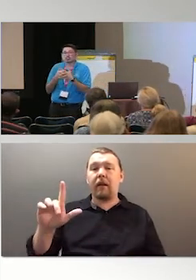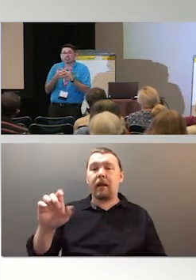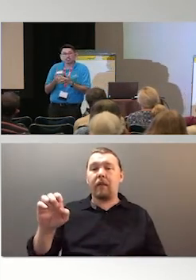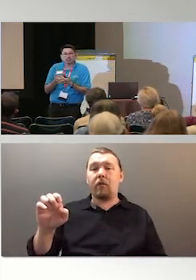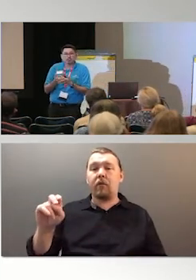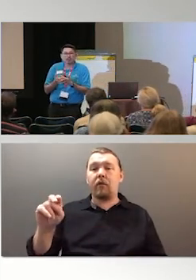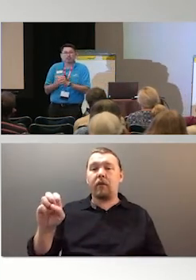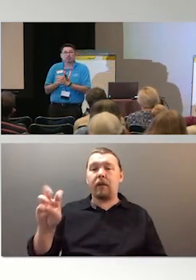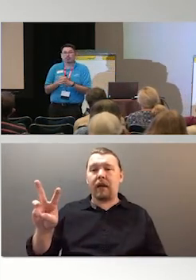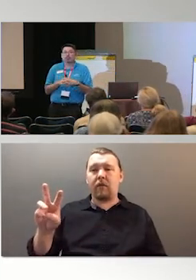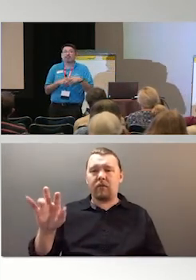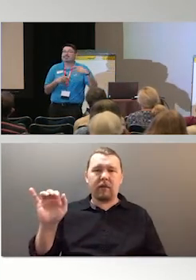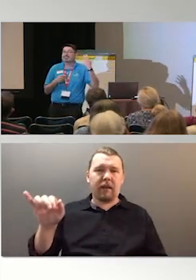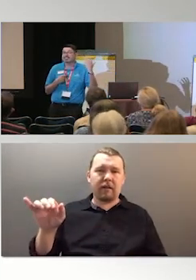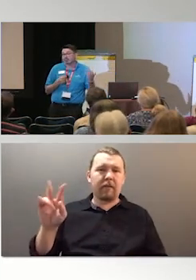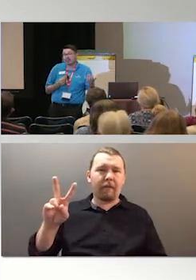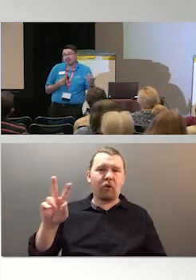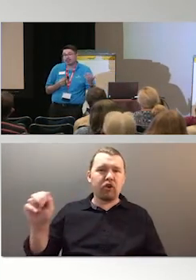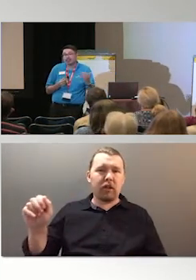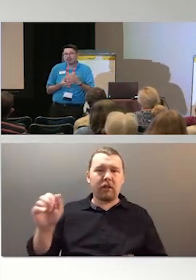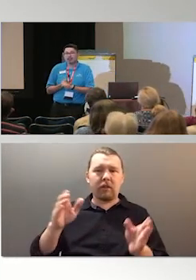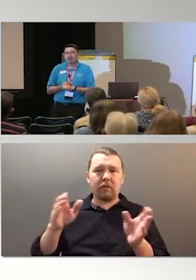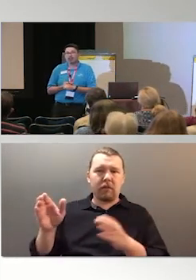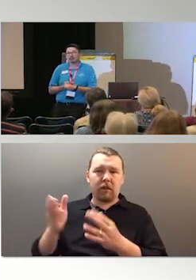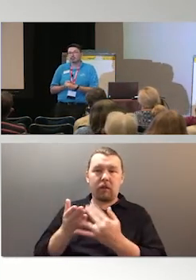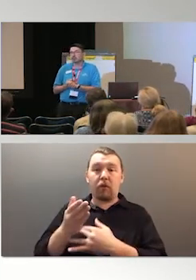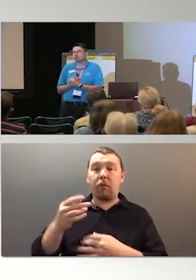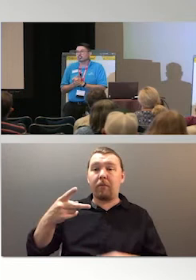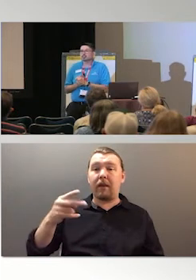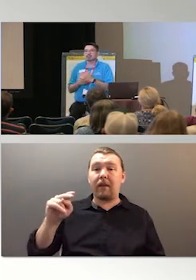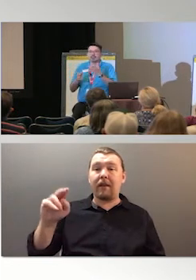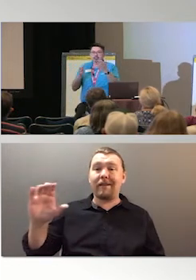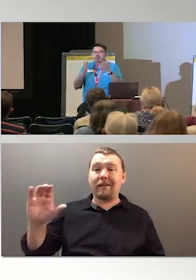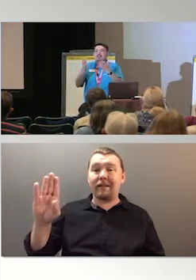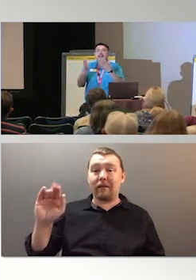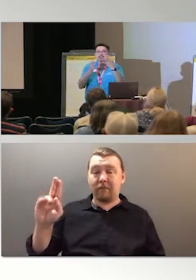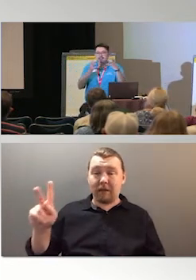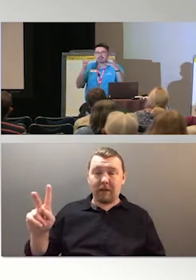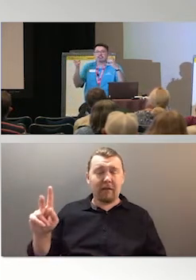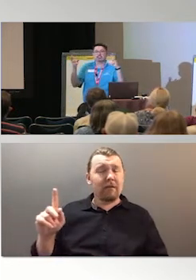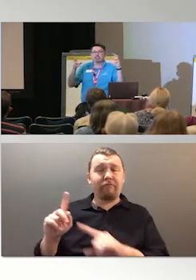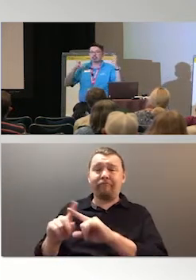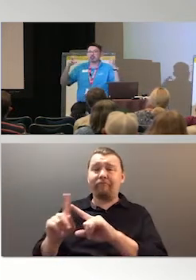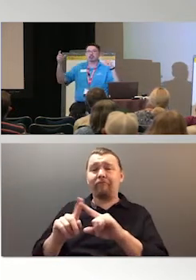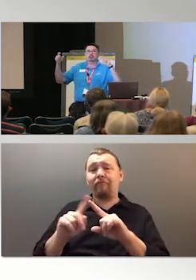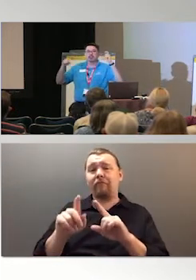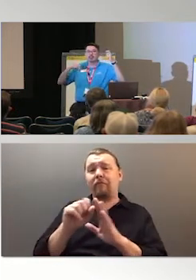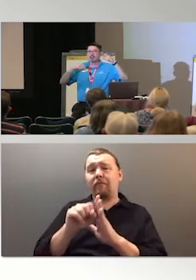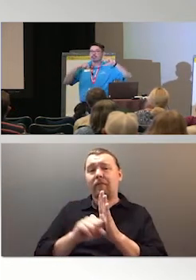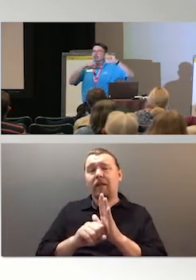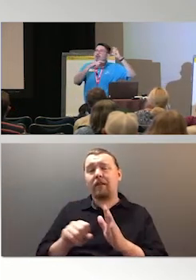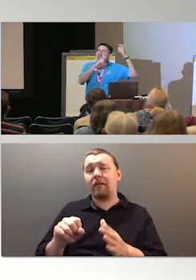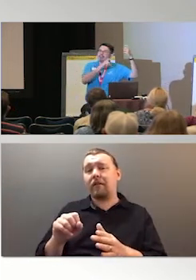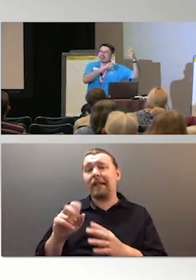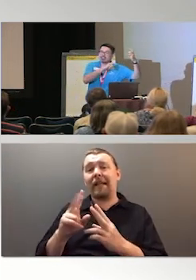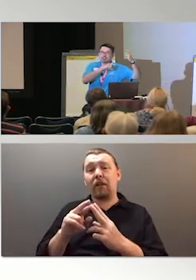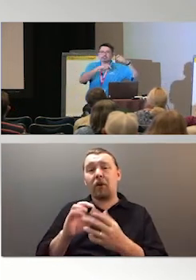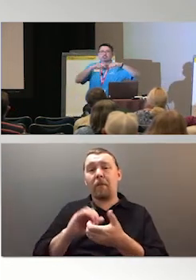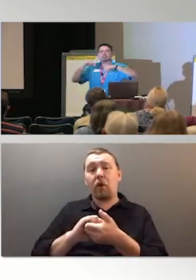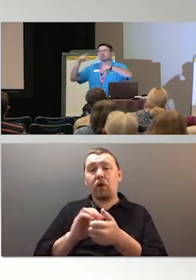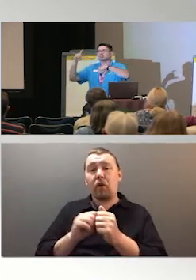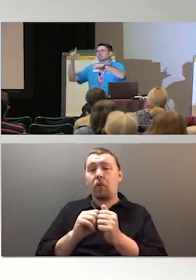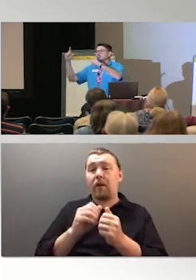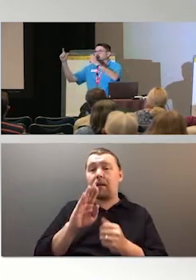which is Virginia's program, is through PNC Bank. So it just depends. But yes, different states partner with either